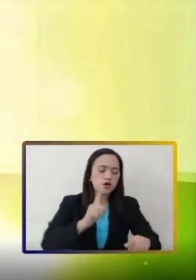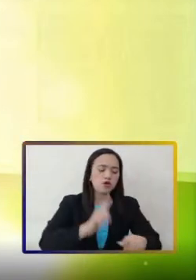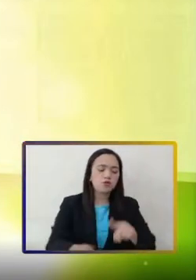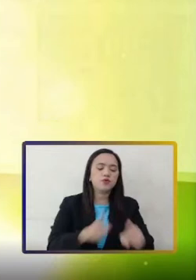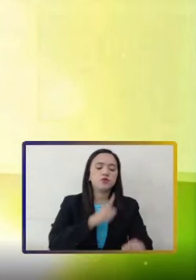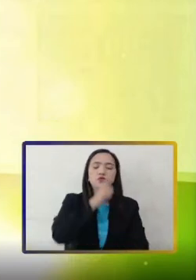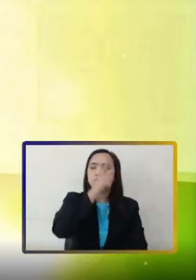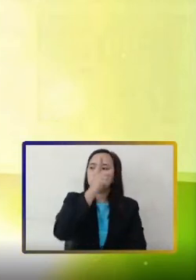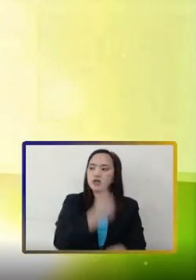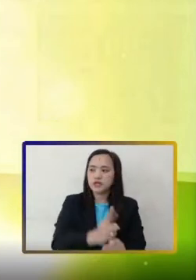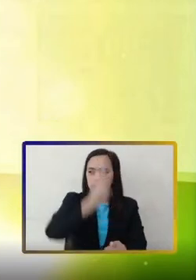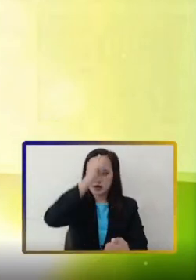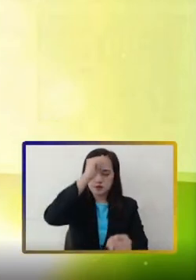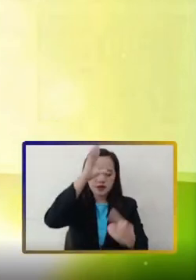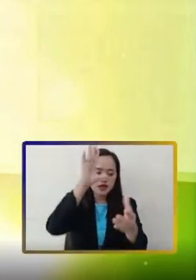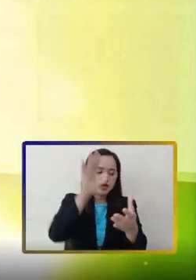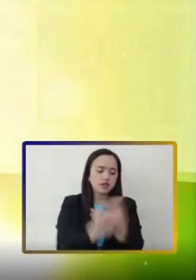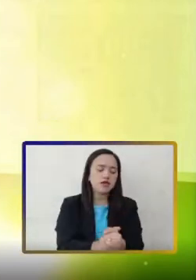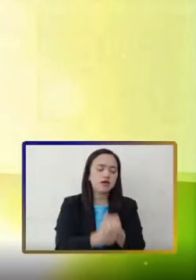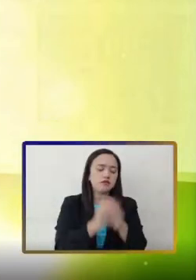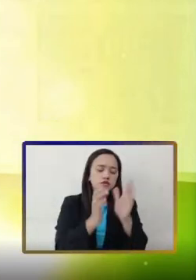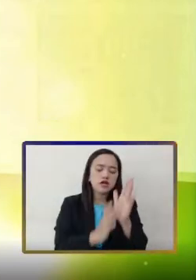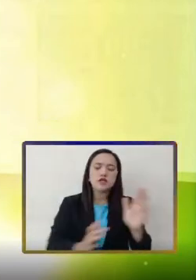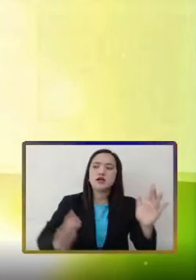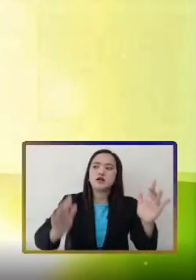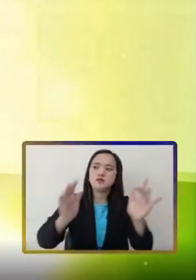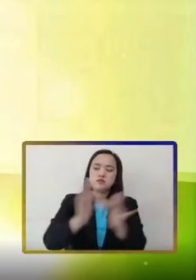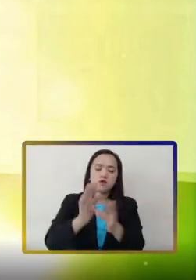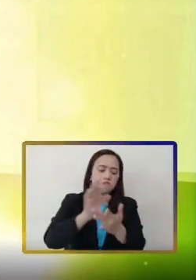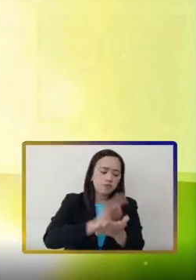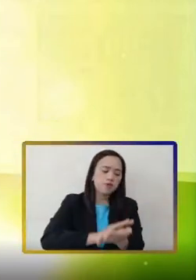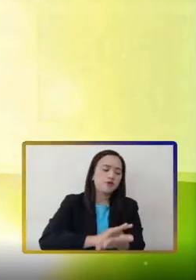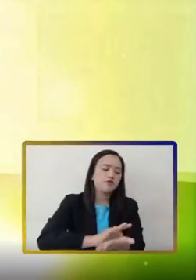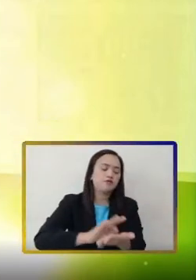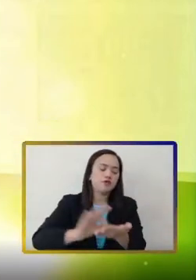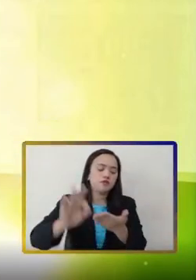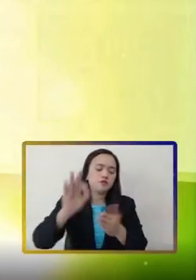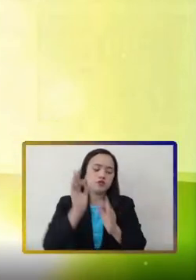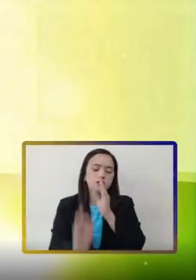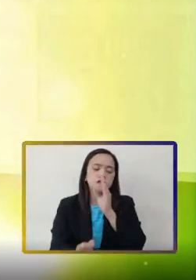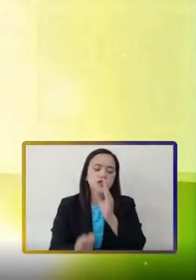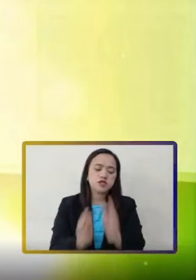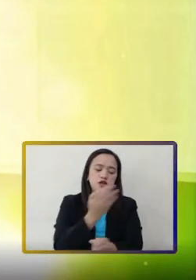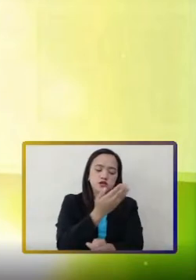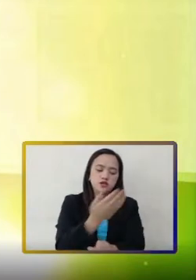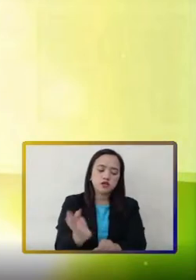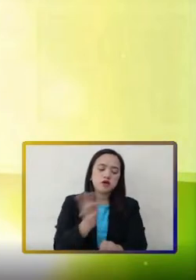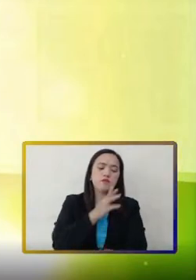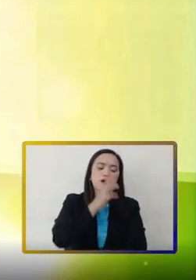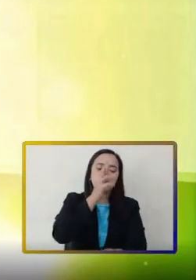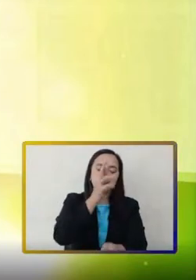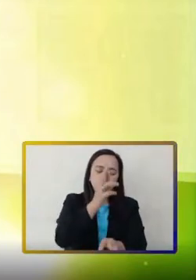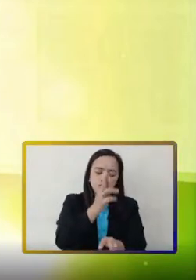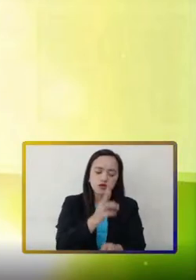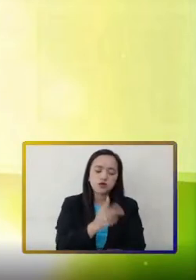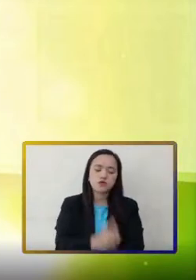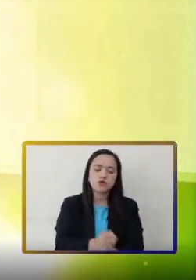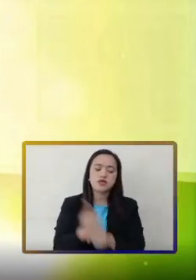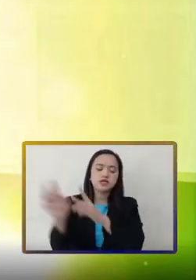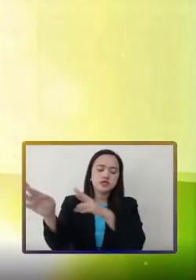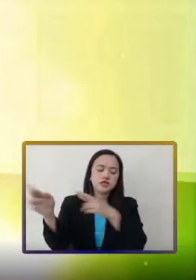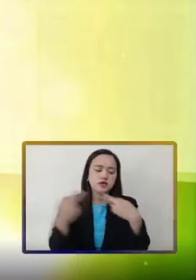offender who truly believes that moment from Jesus a